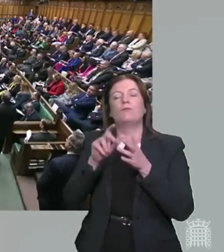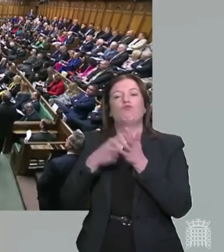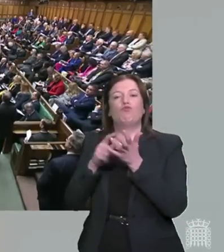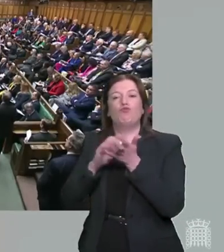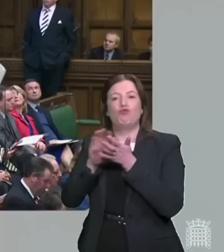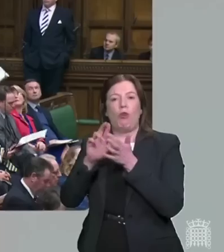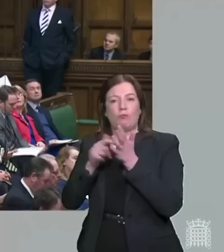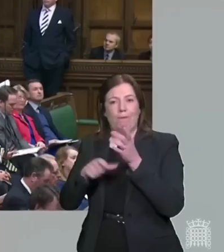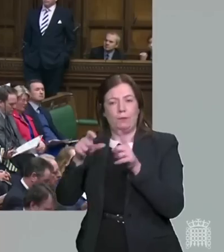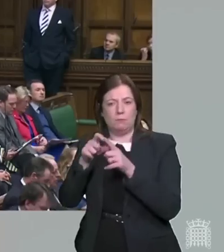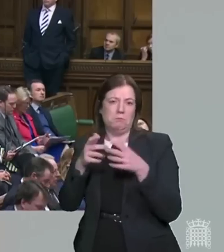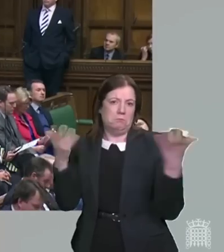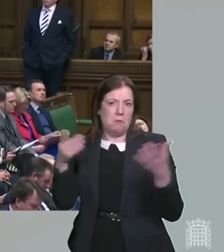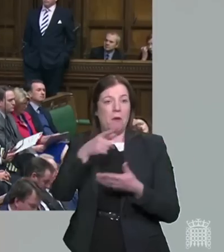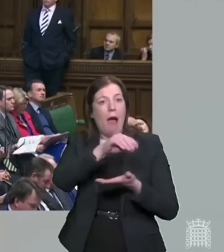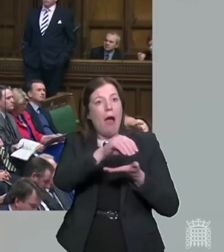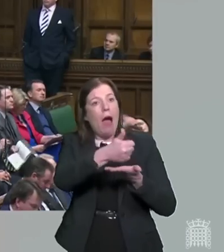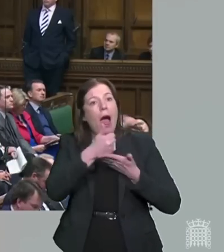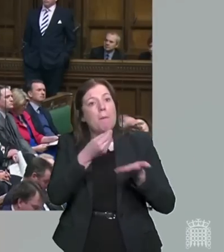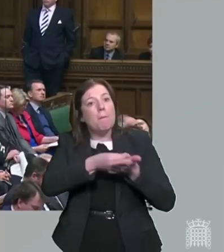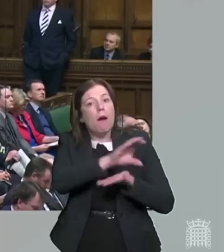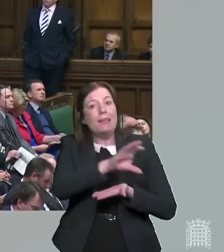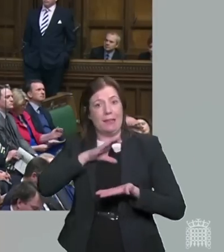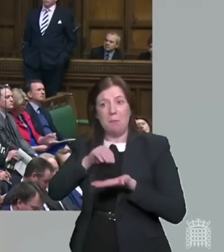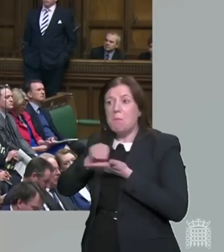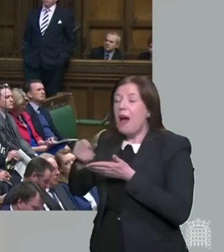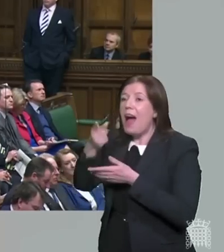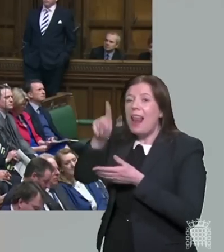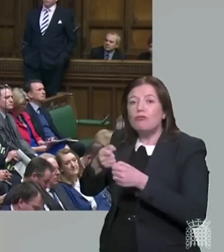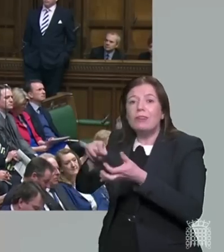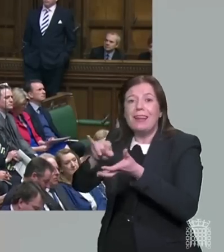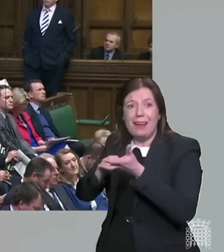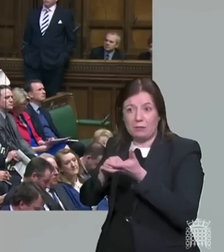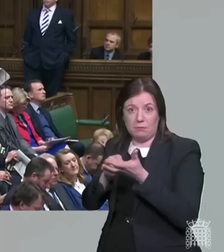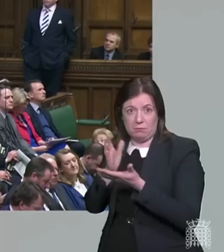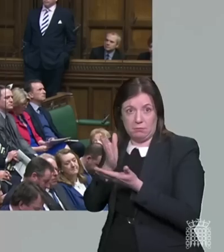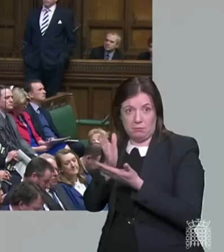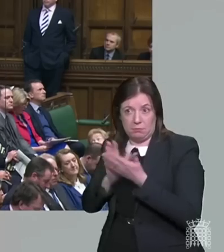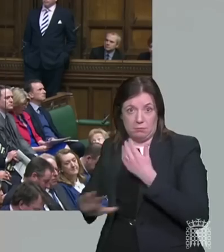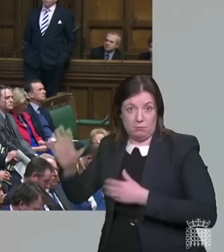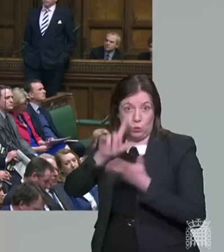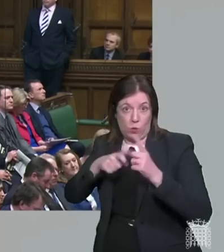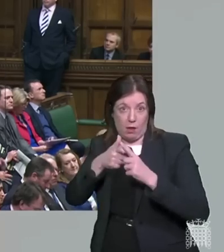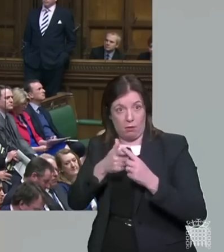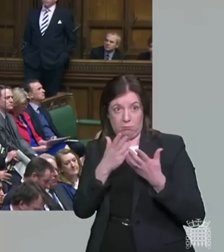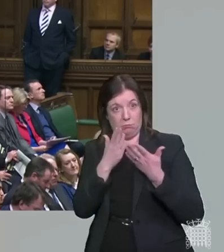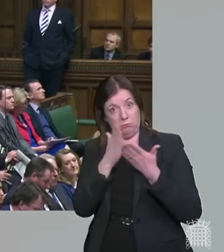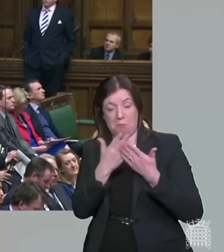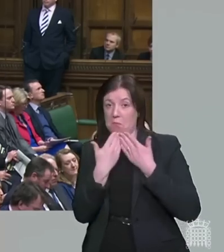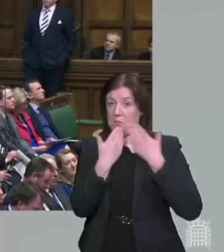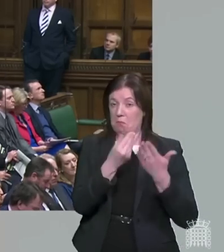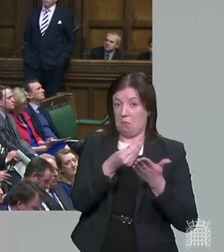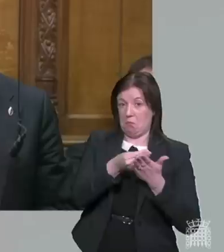the energy bill support scheme that's helped 99% of households around the United Kingdom with rising